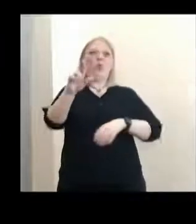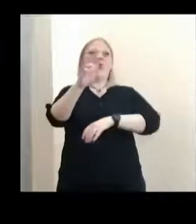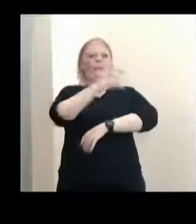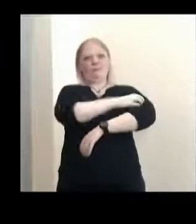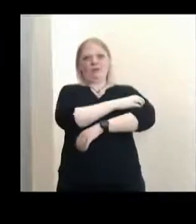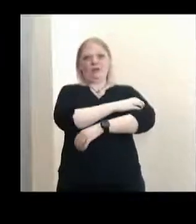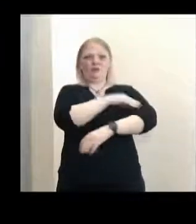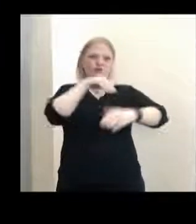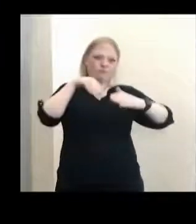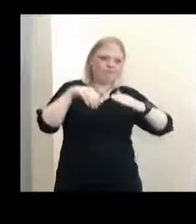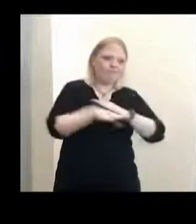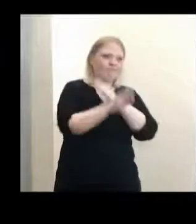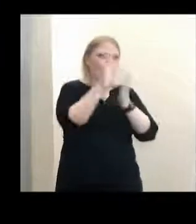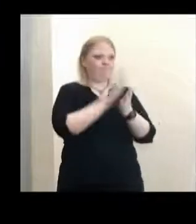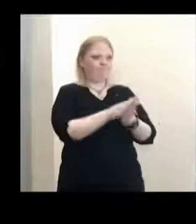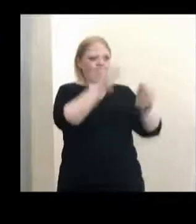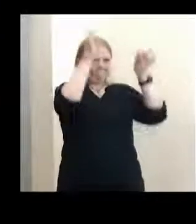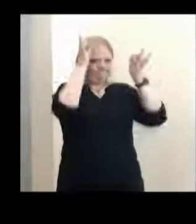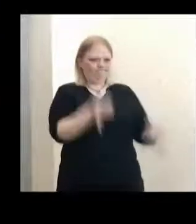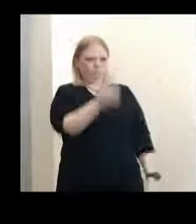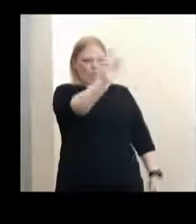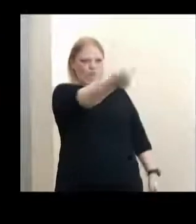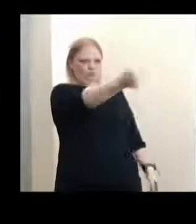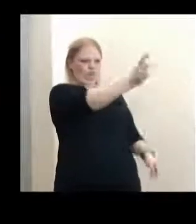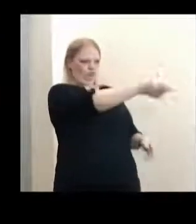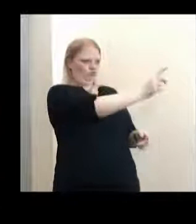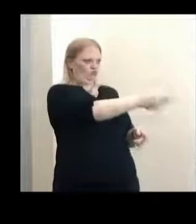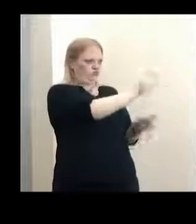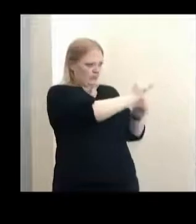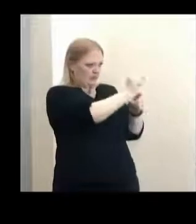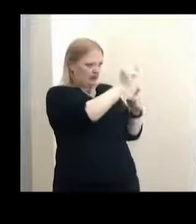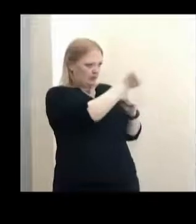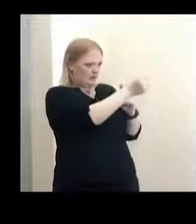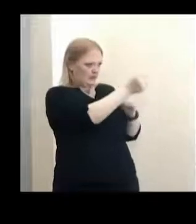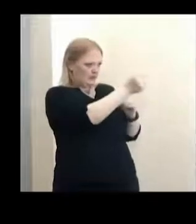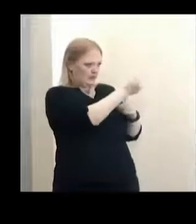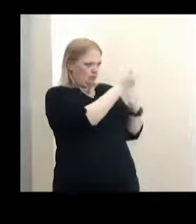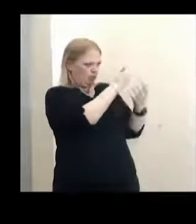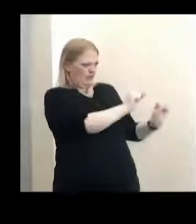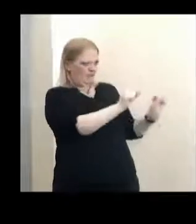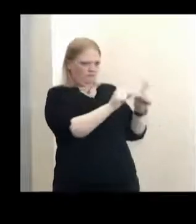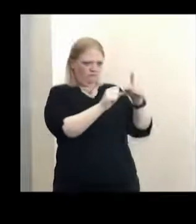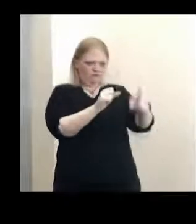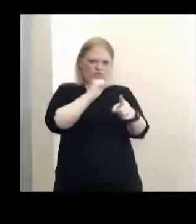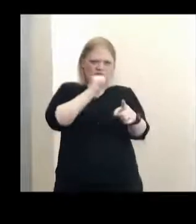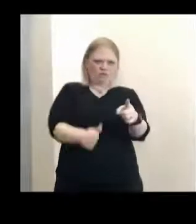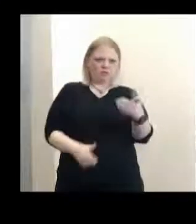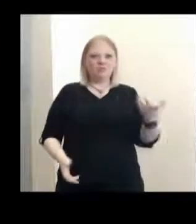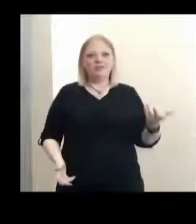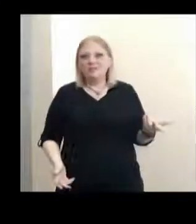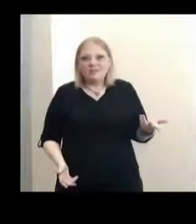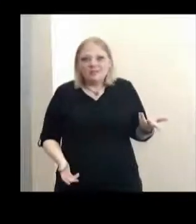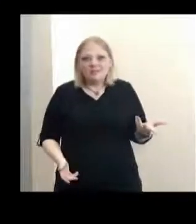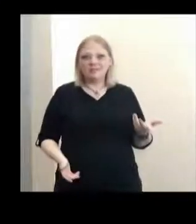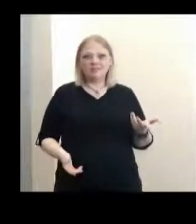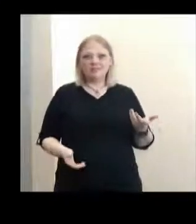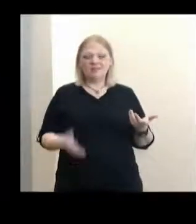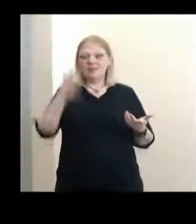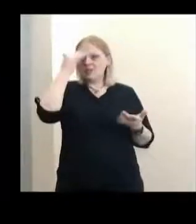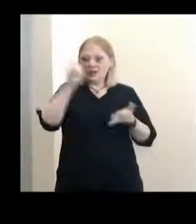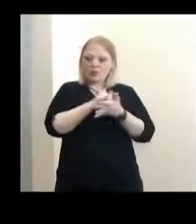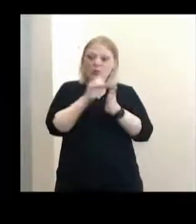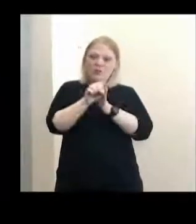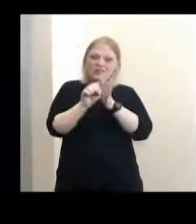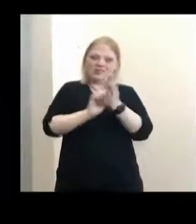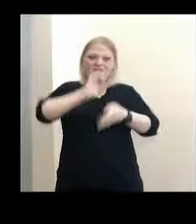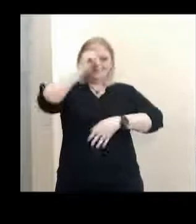the schools and determine this is a safe environment, that is not a safe environment. And that's why New York State sets the